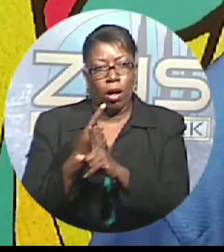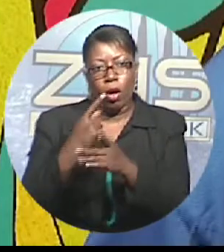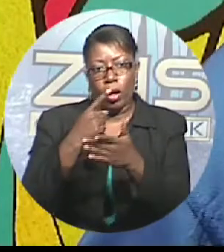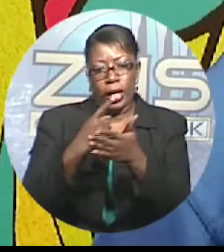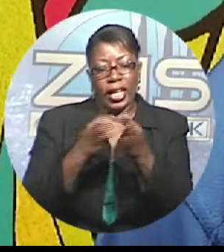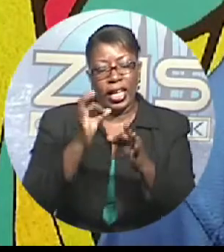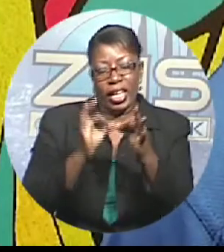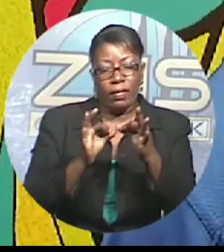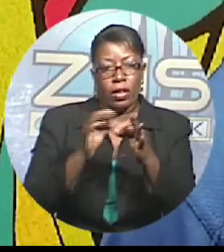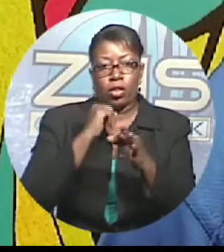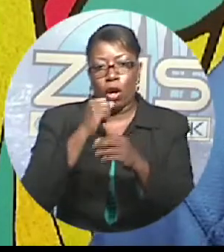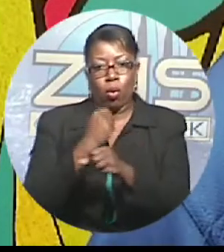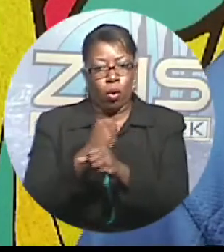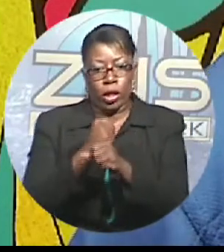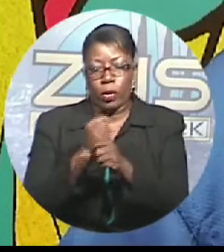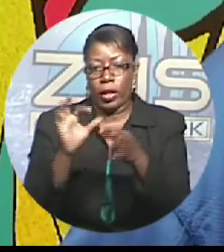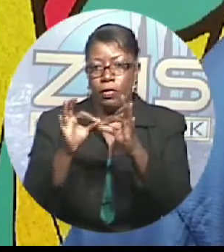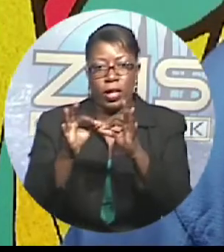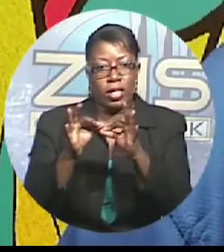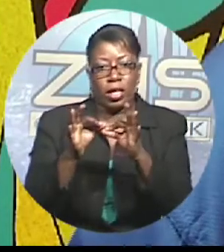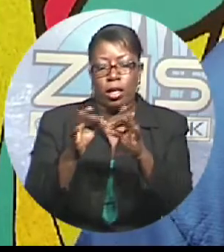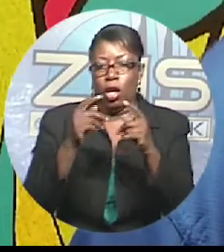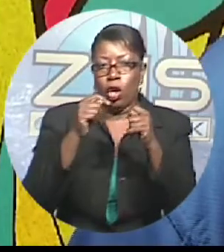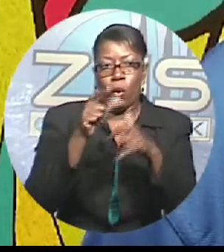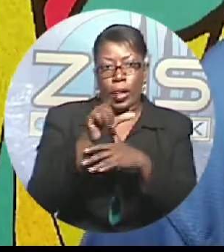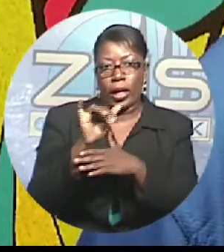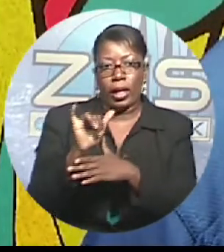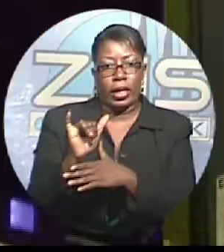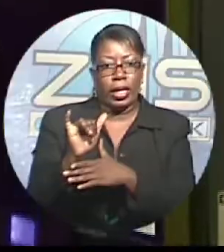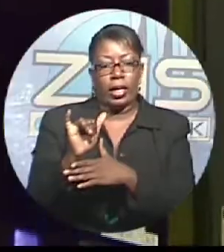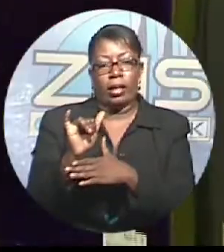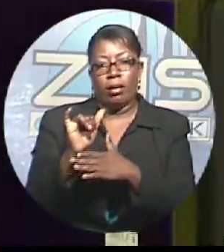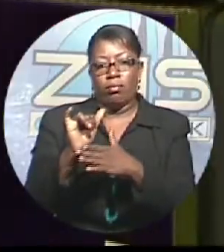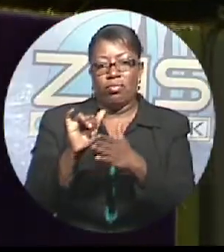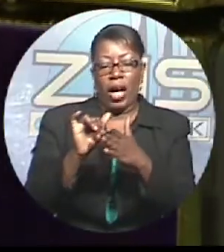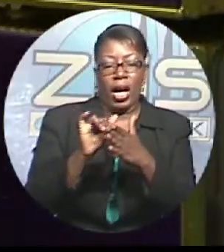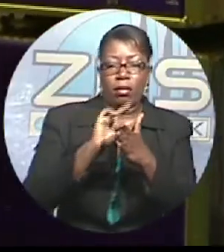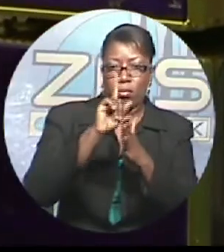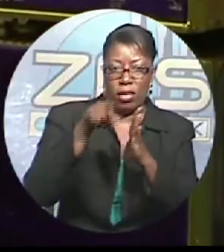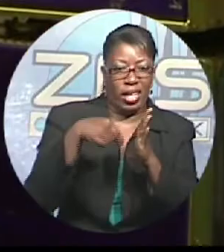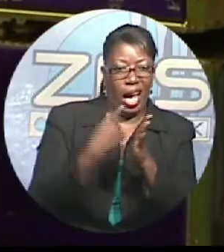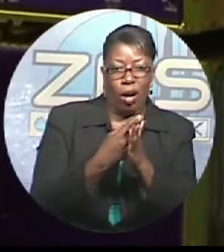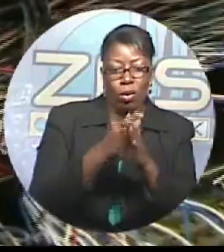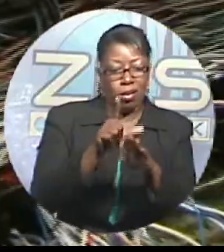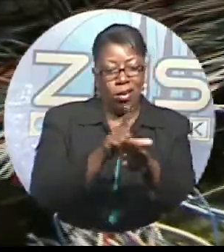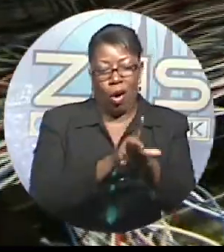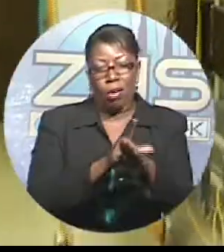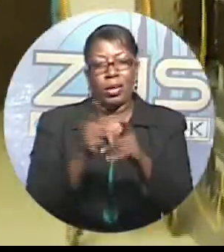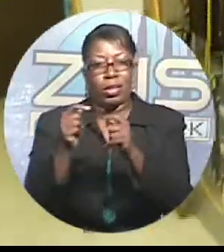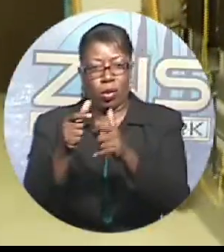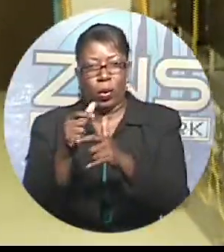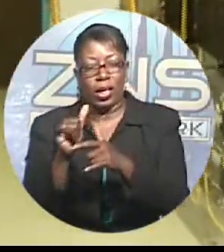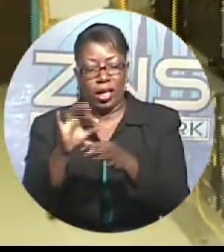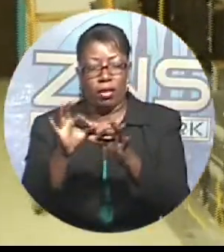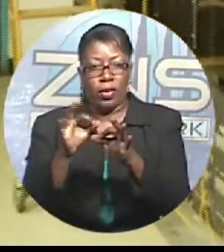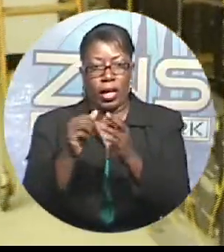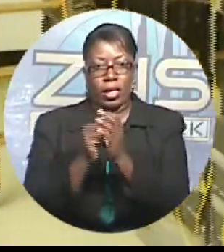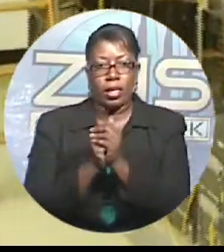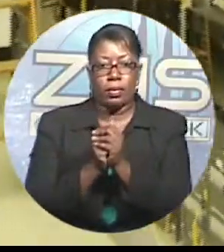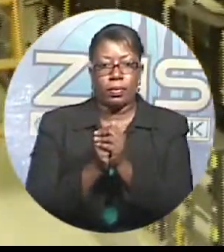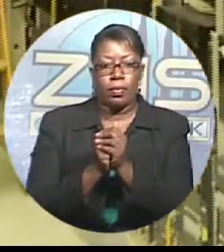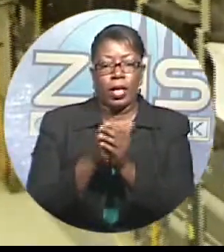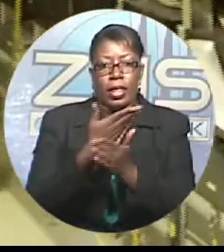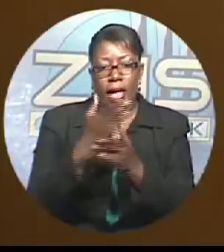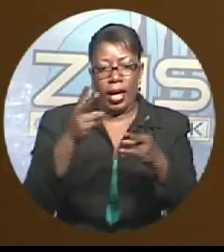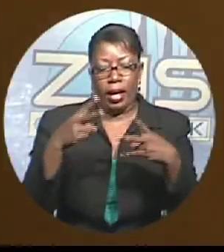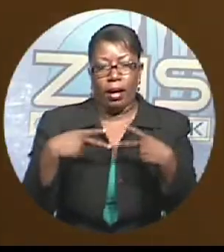goes down, we can restore them in a matter of minutes as opposed to hours or longer. Johnson says BTC technicians, with help from outside consultants,